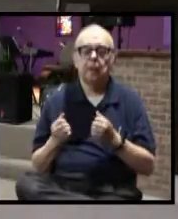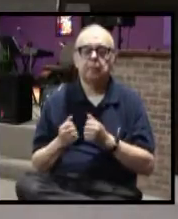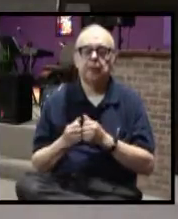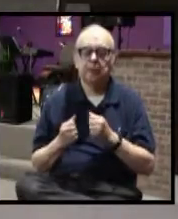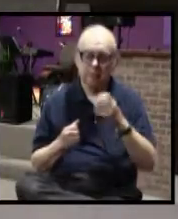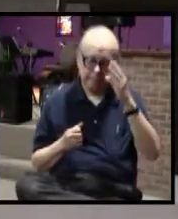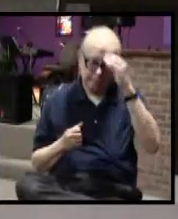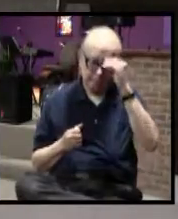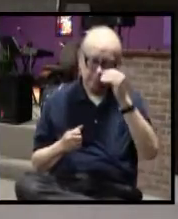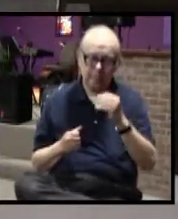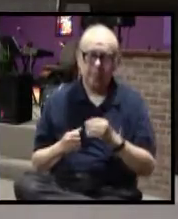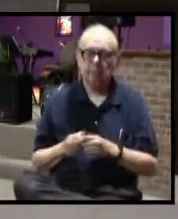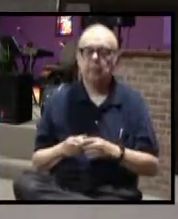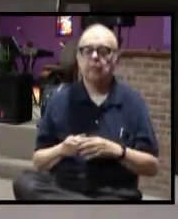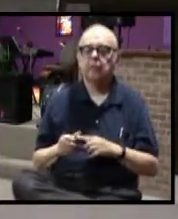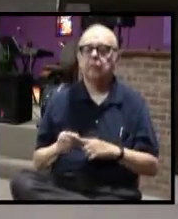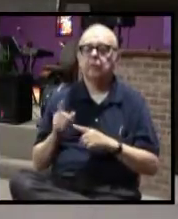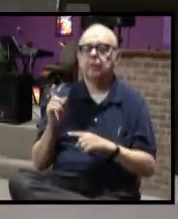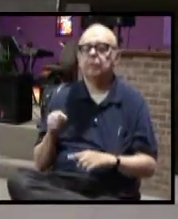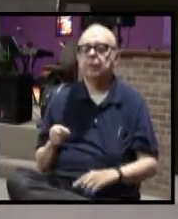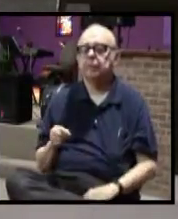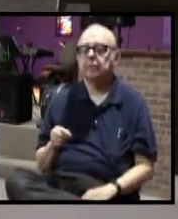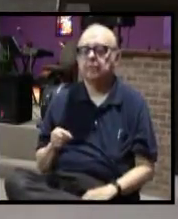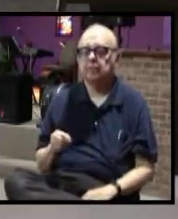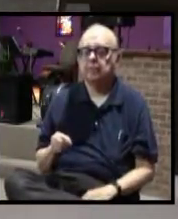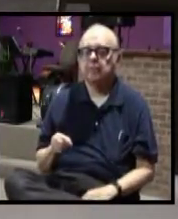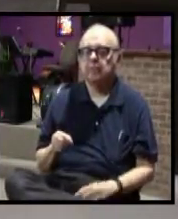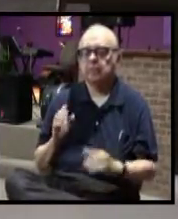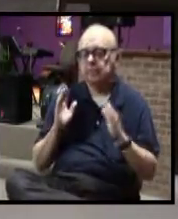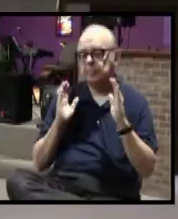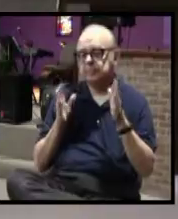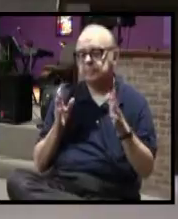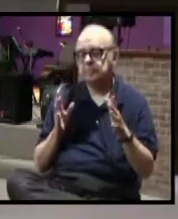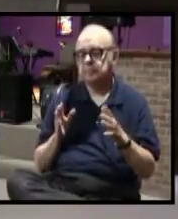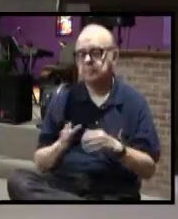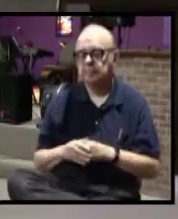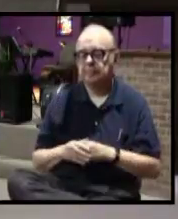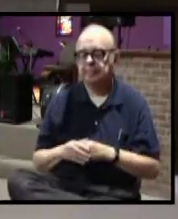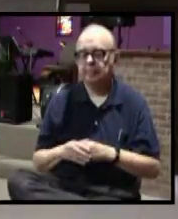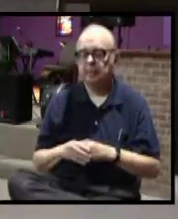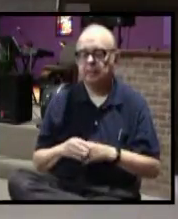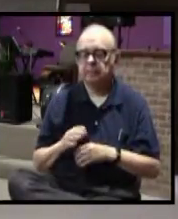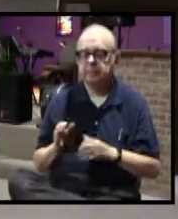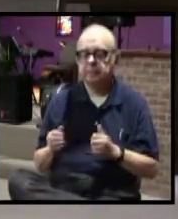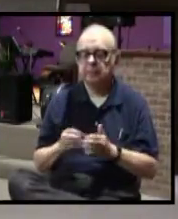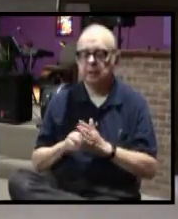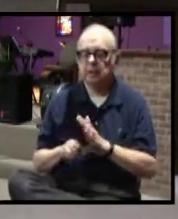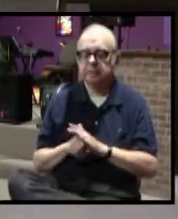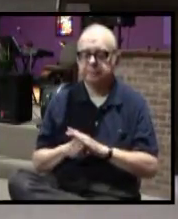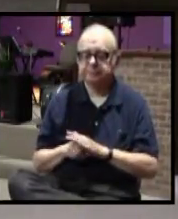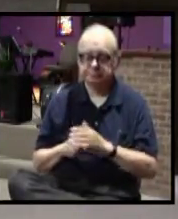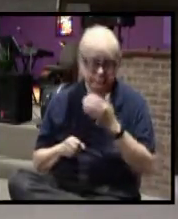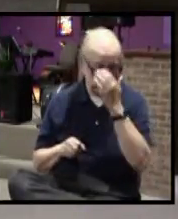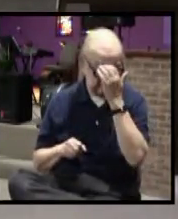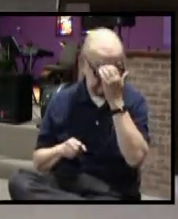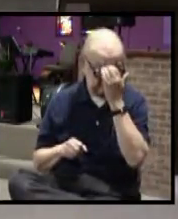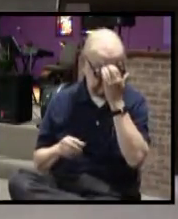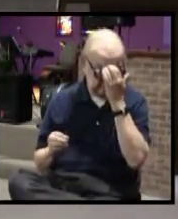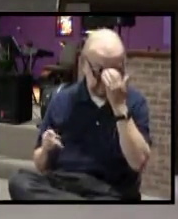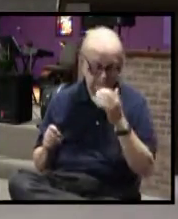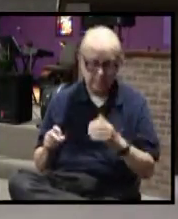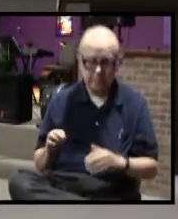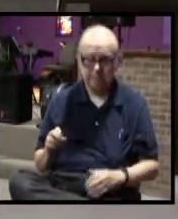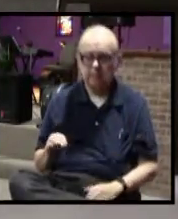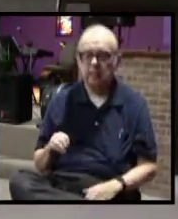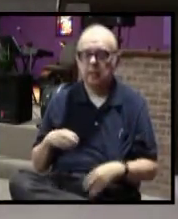child being included. Remember the special needs child that was put in the basketball game for the last few minutes of the final game of the season? Very